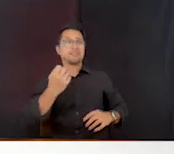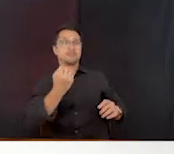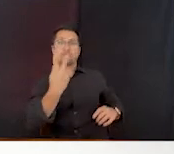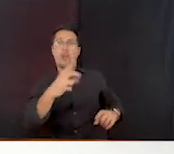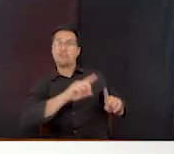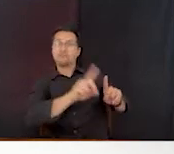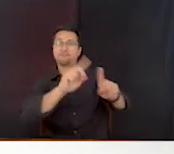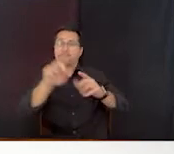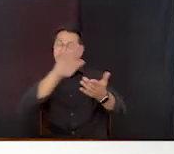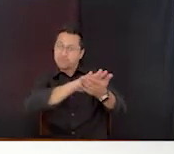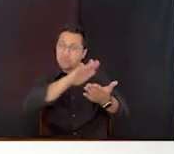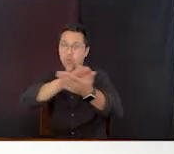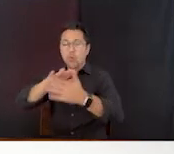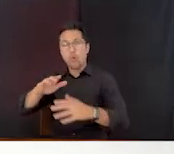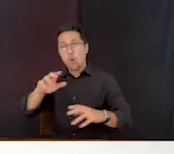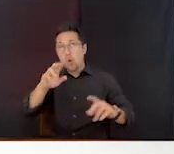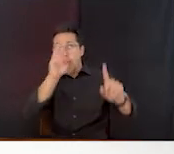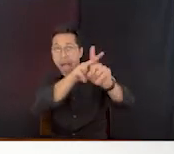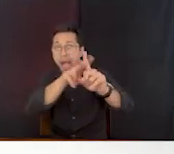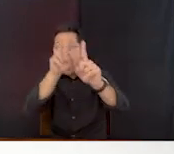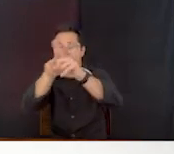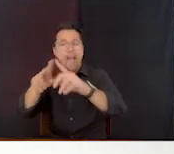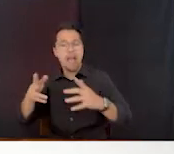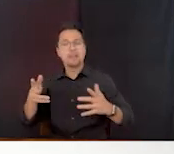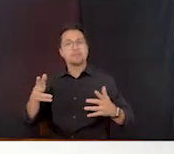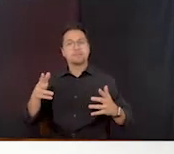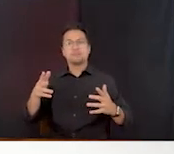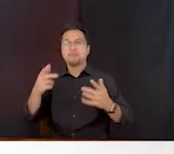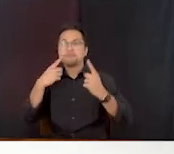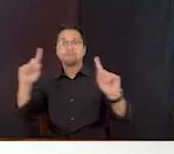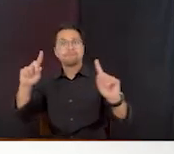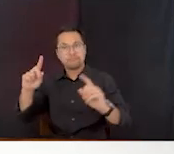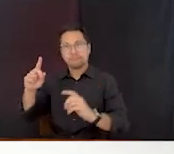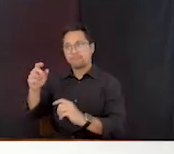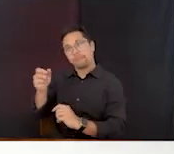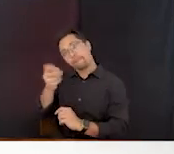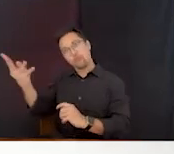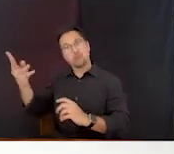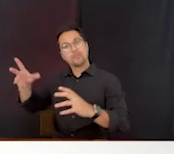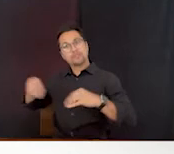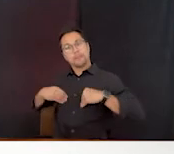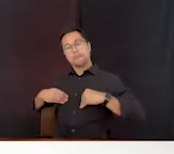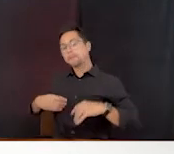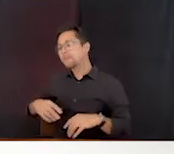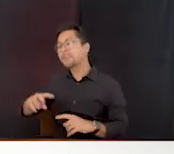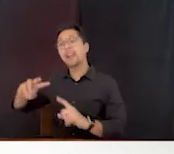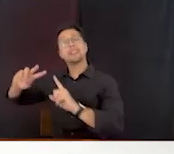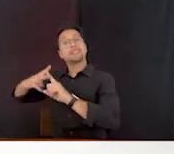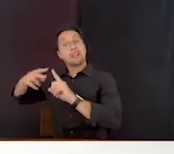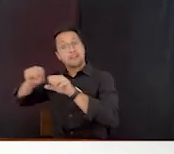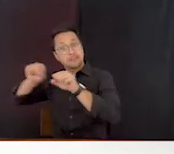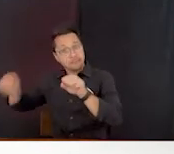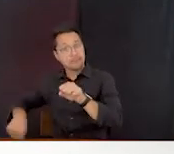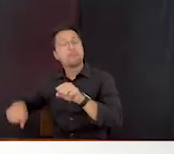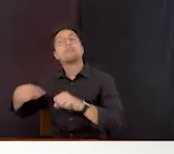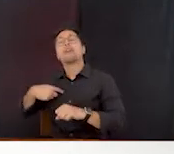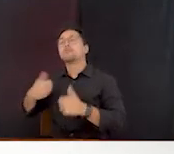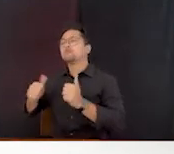quite a few, and then for the second half of the semester, that focus was on